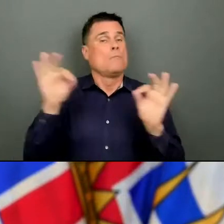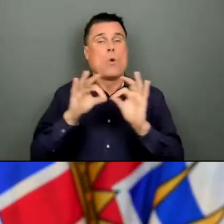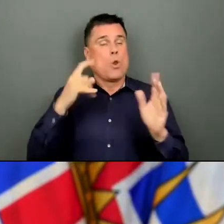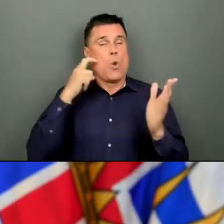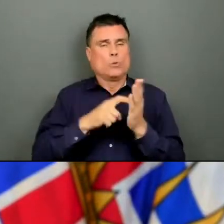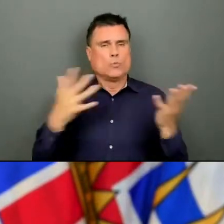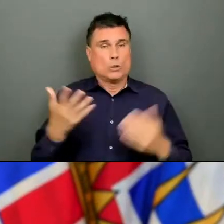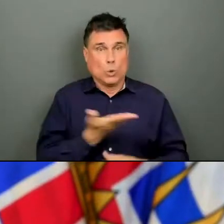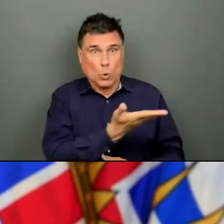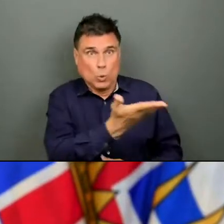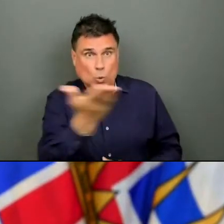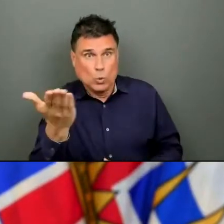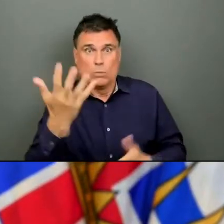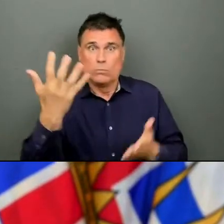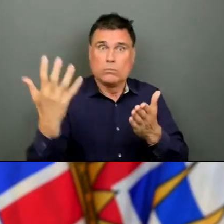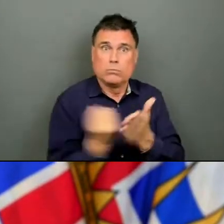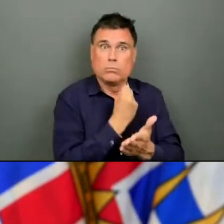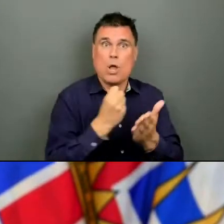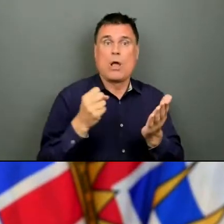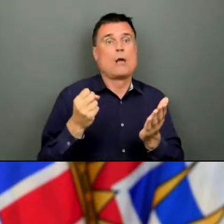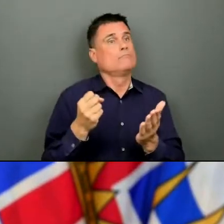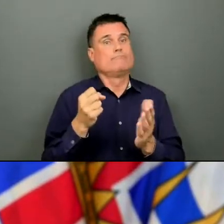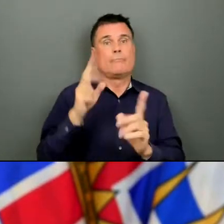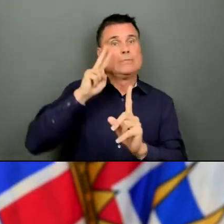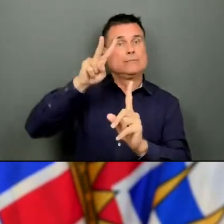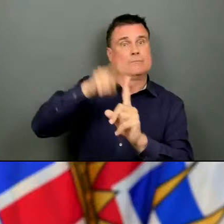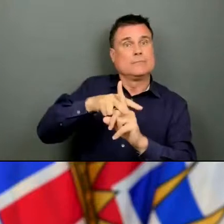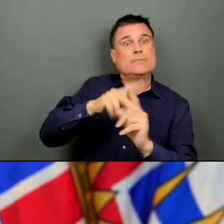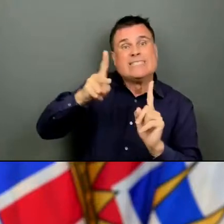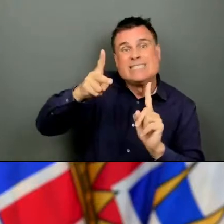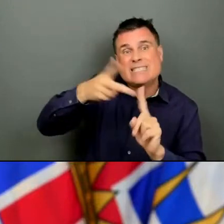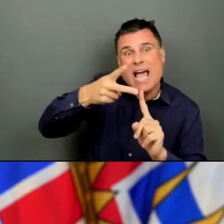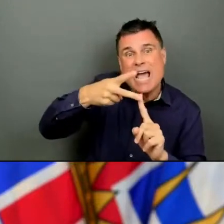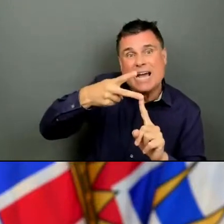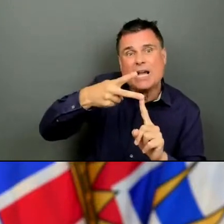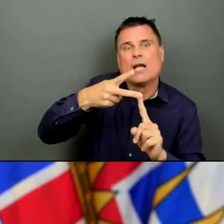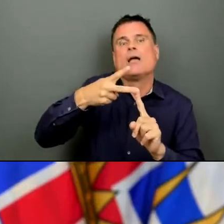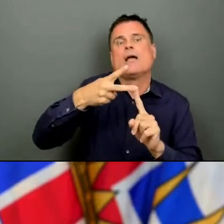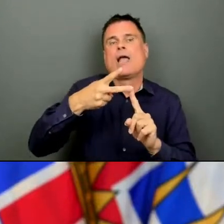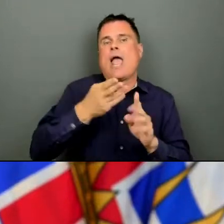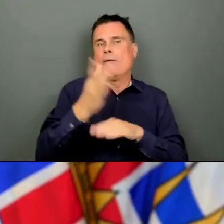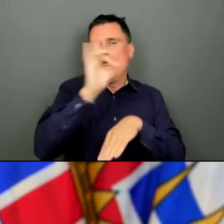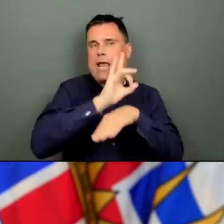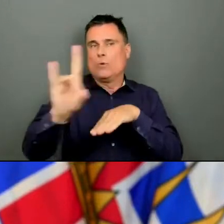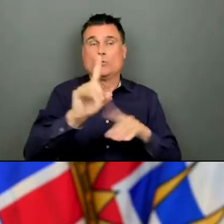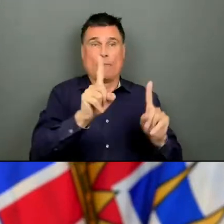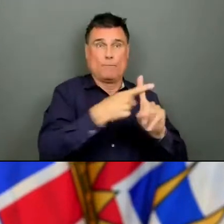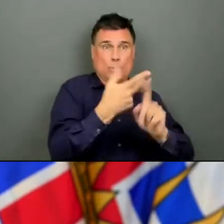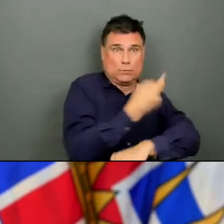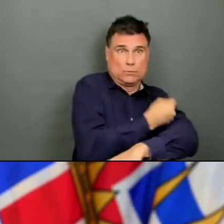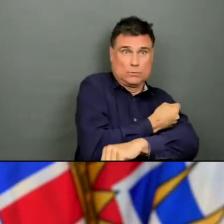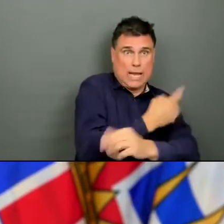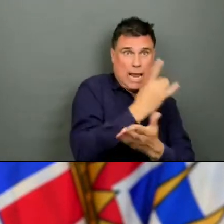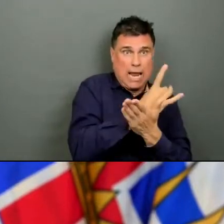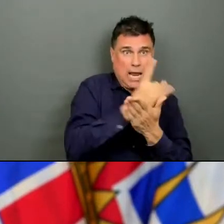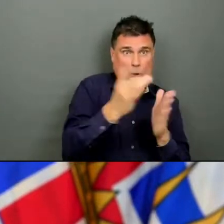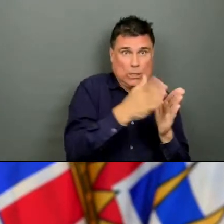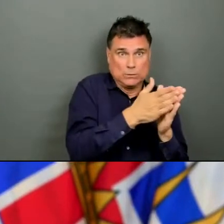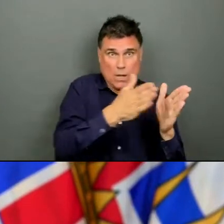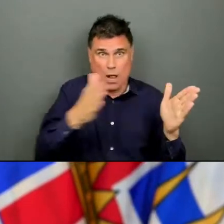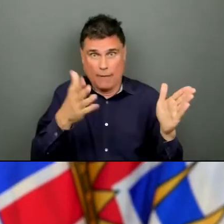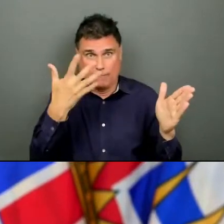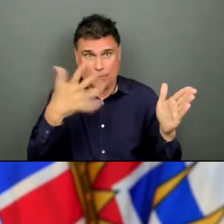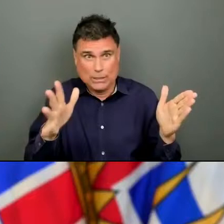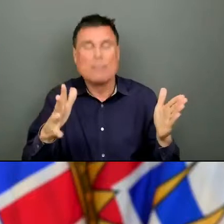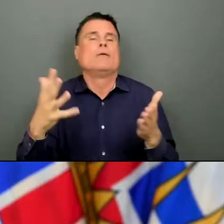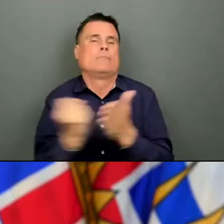your second dose will be sent after 8 weeks for all of the vaccines that we have. And I know that